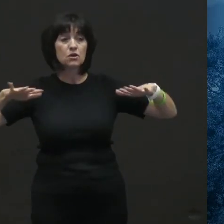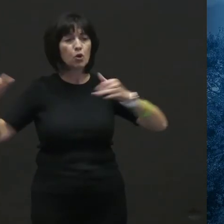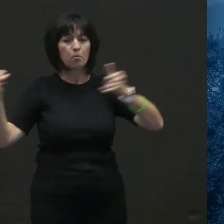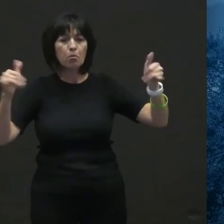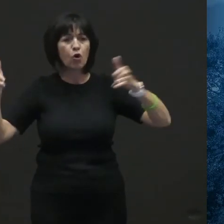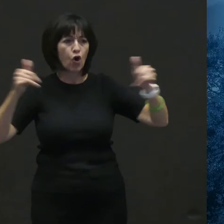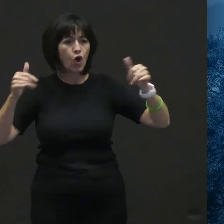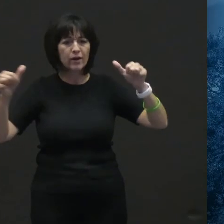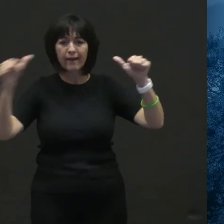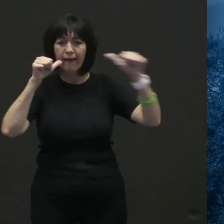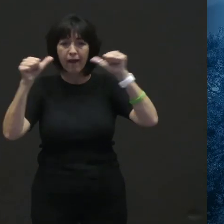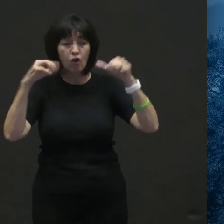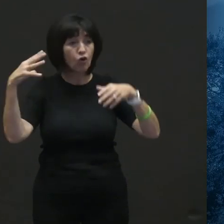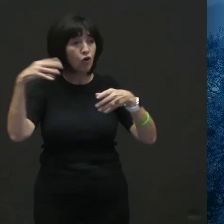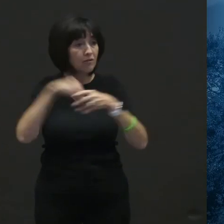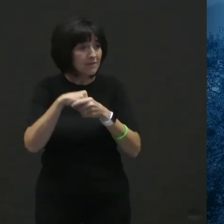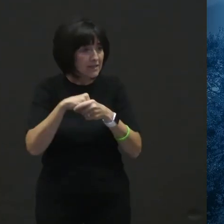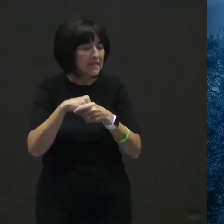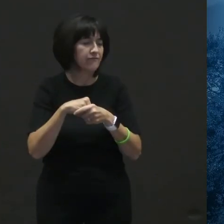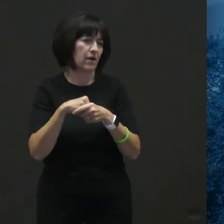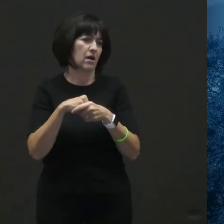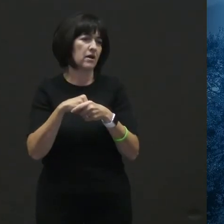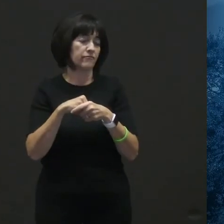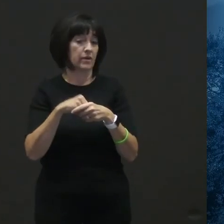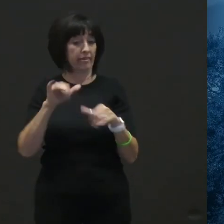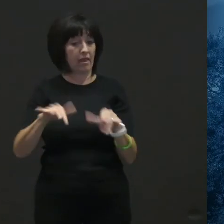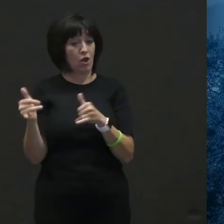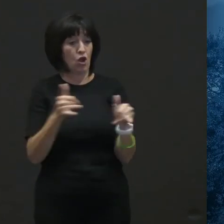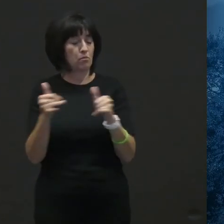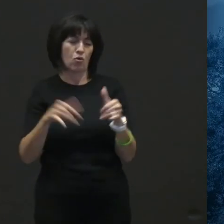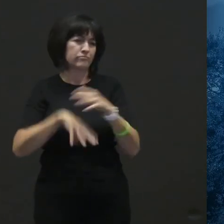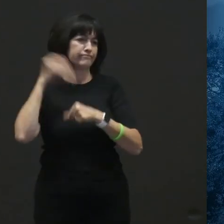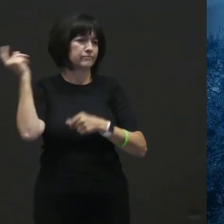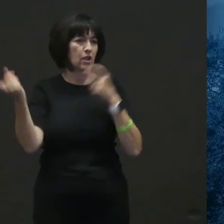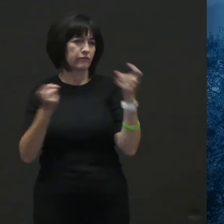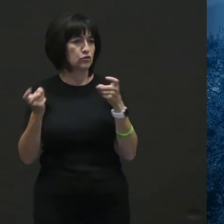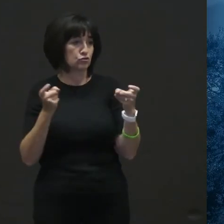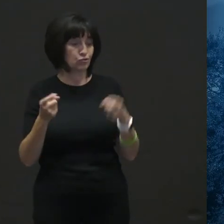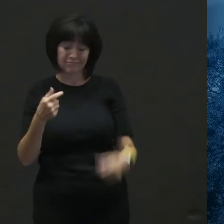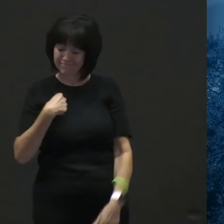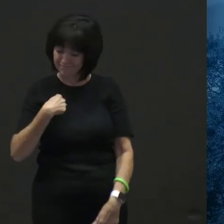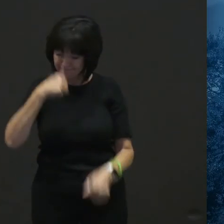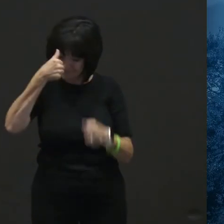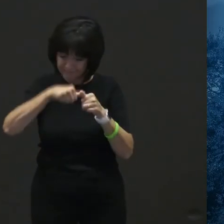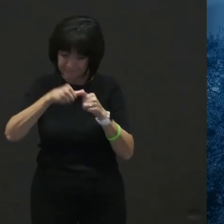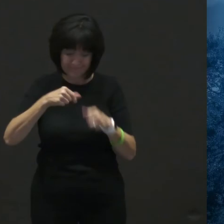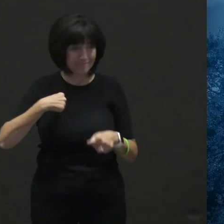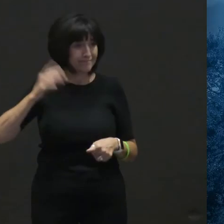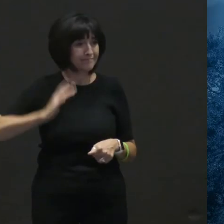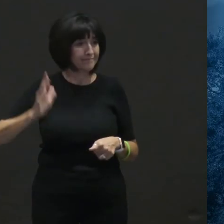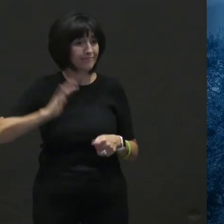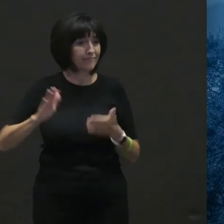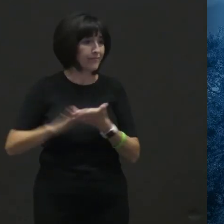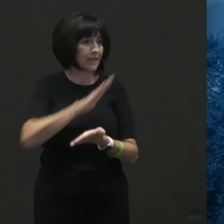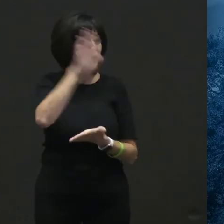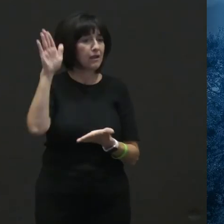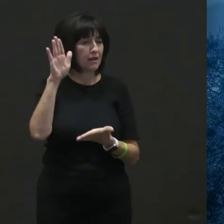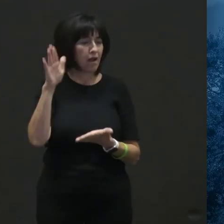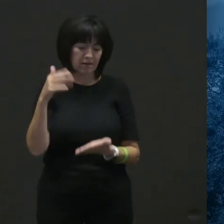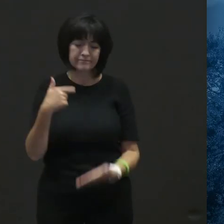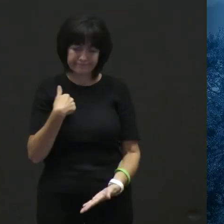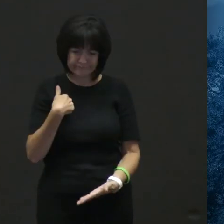people. You can imagine the number of students. Look, I was in college too. We would have had parties like